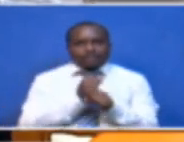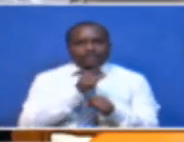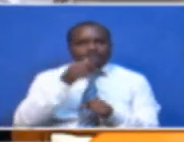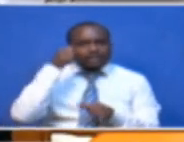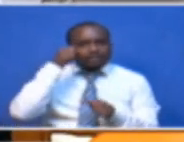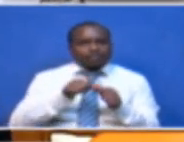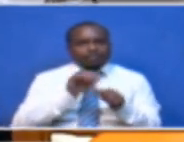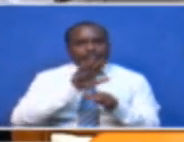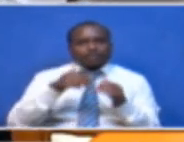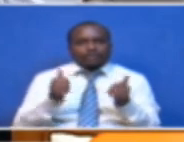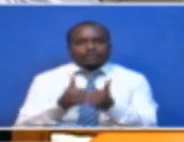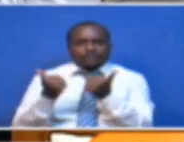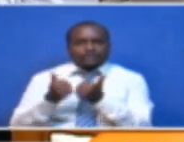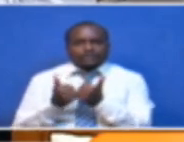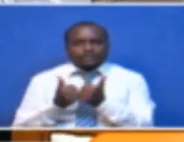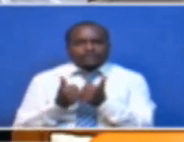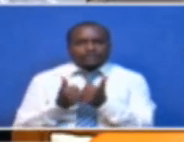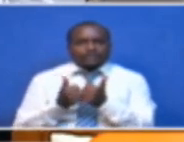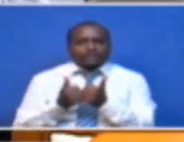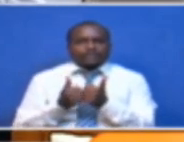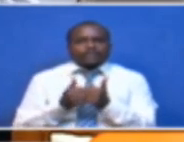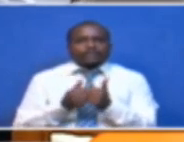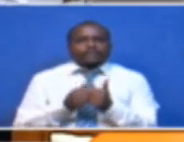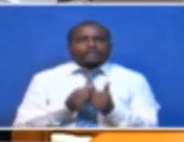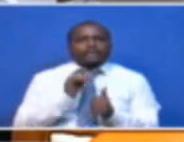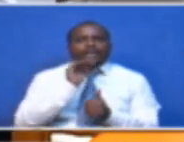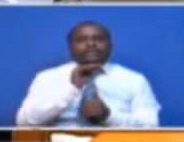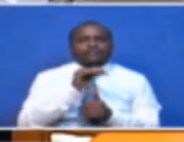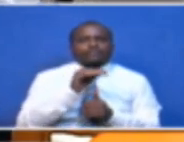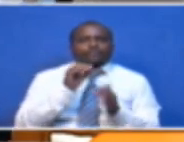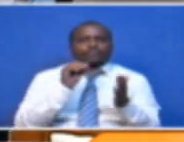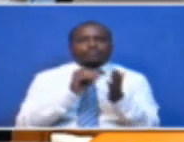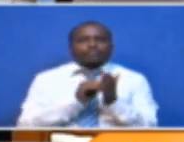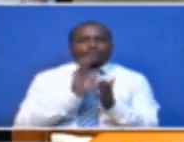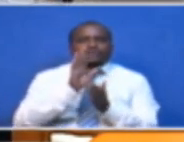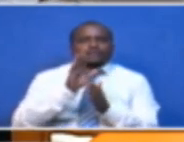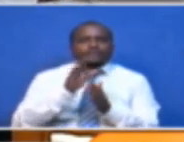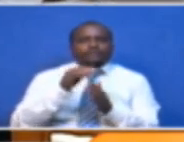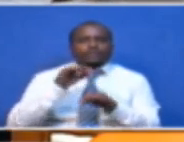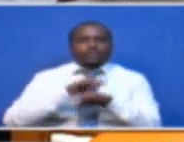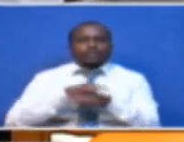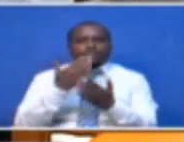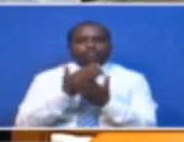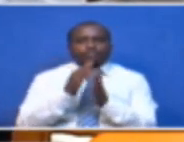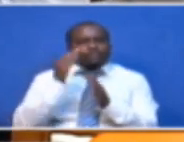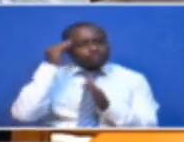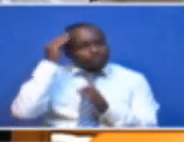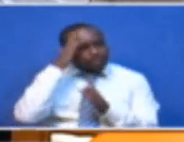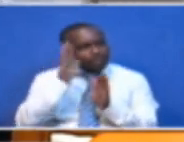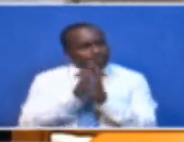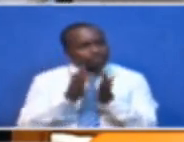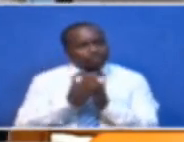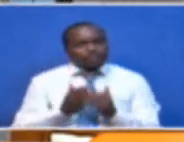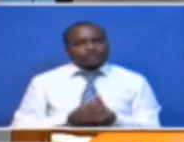all those events at his age? Jeff, kindly ask him to put his great memories into a book. Absolutely.